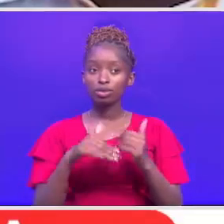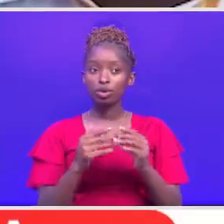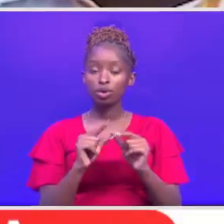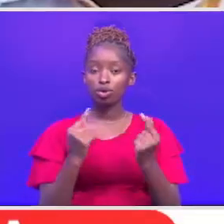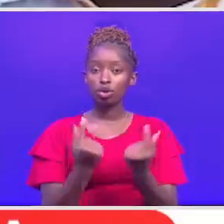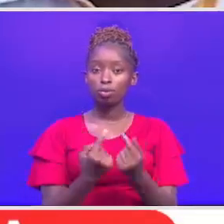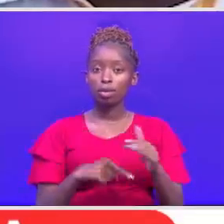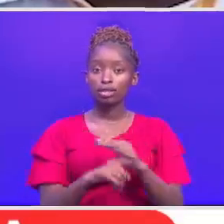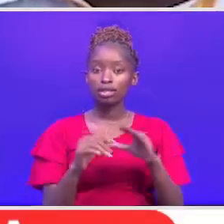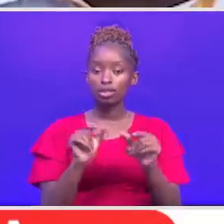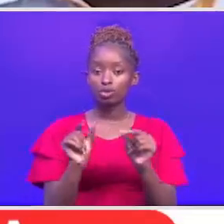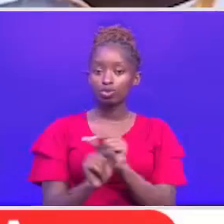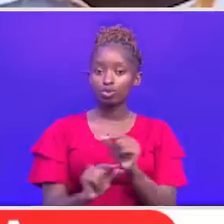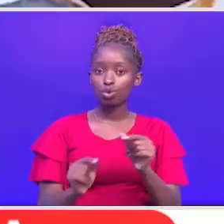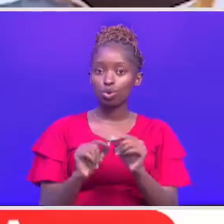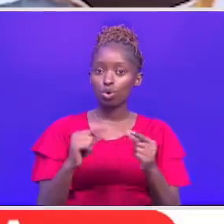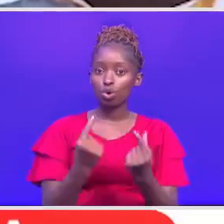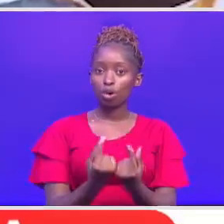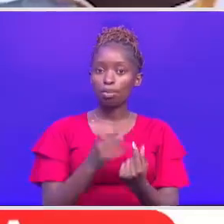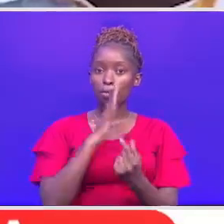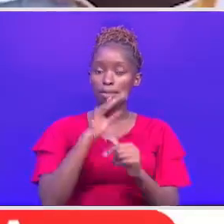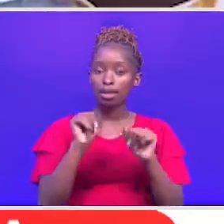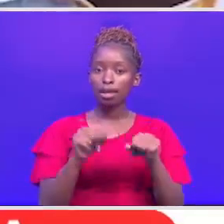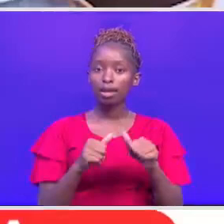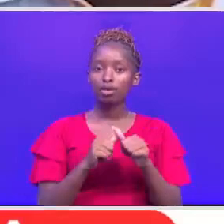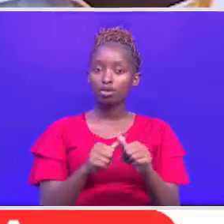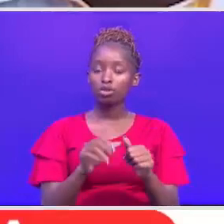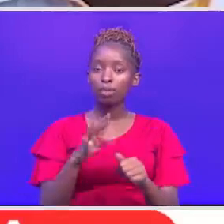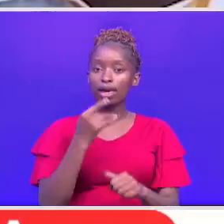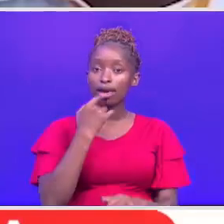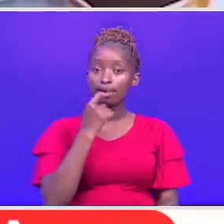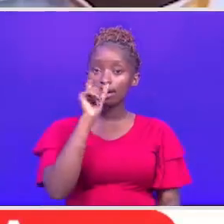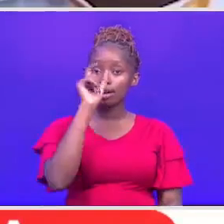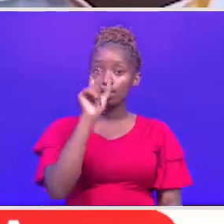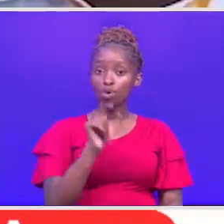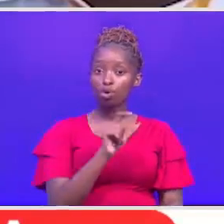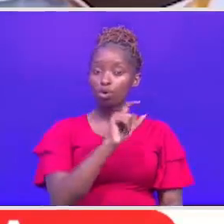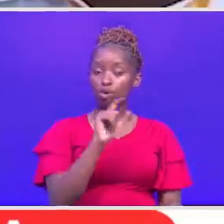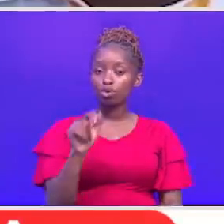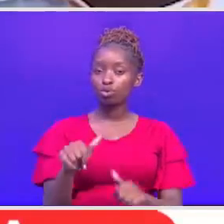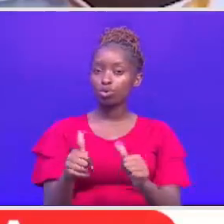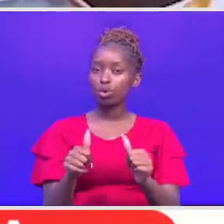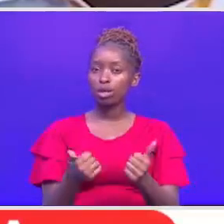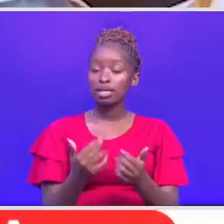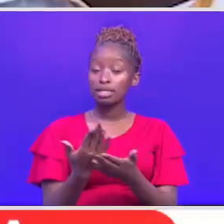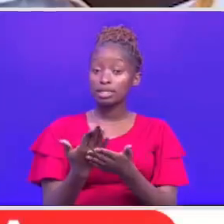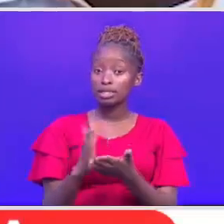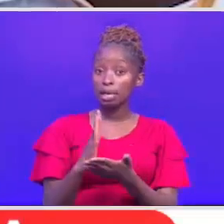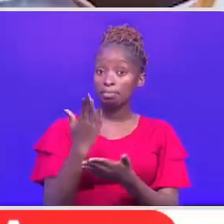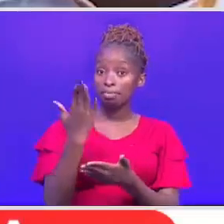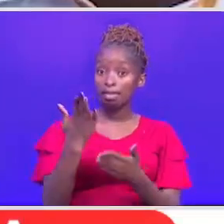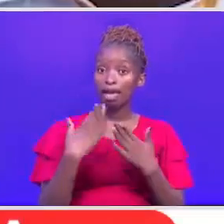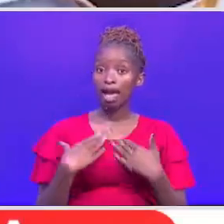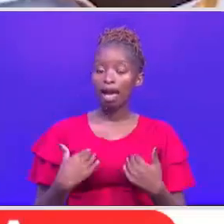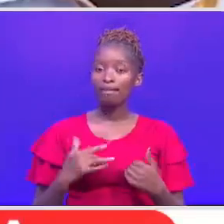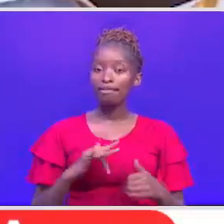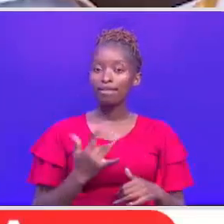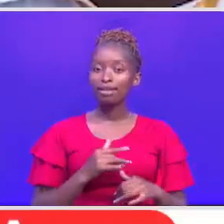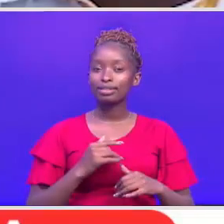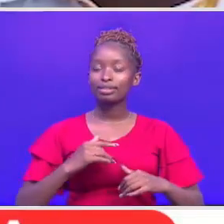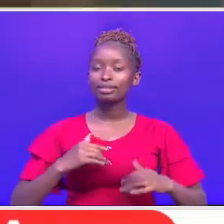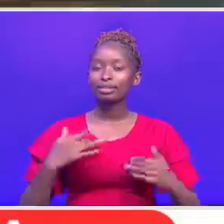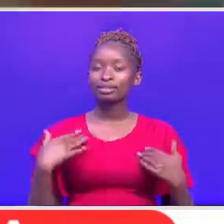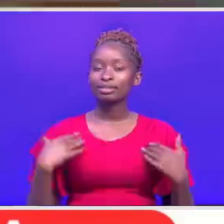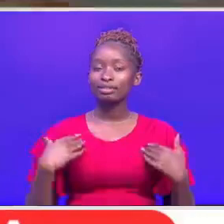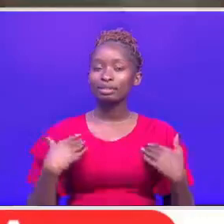They went in small groups so that they could be handled by Red Cross effectively. So some of them were very overwhelmed by seeing